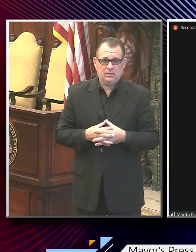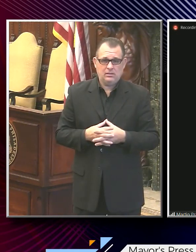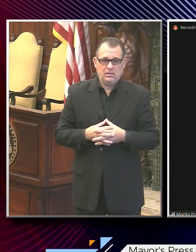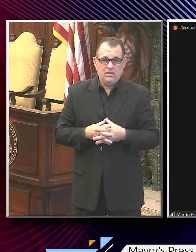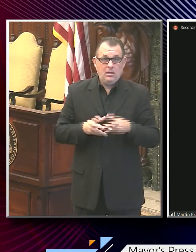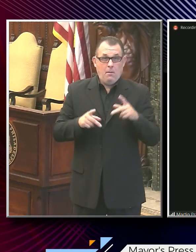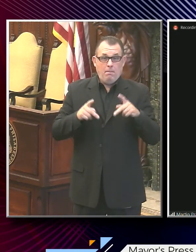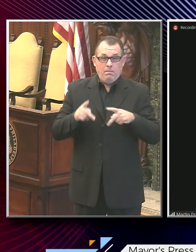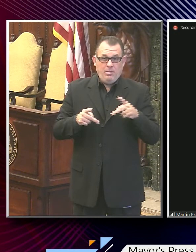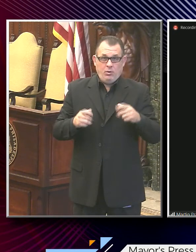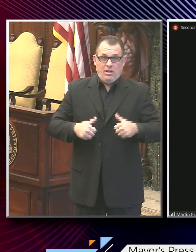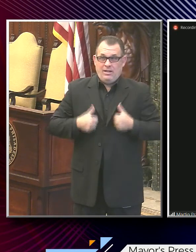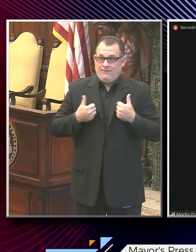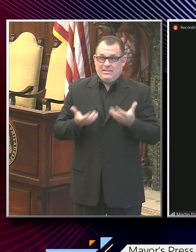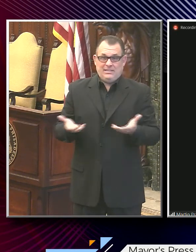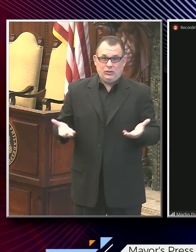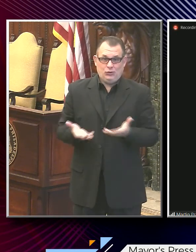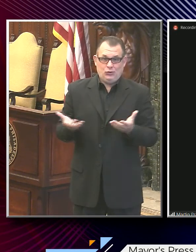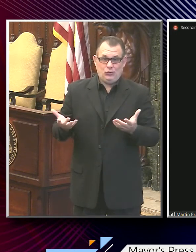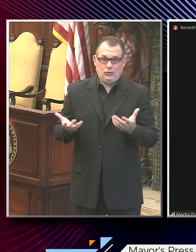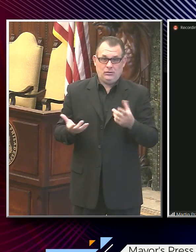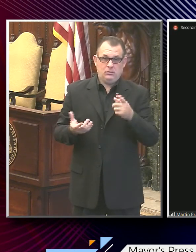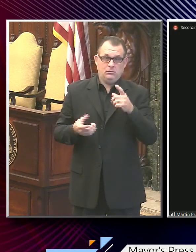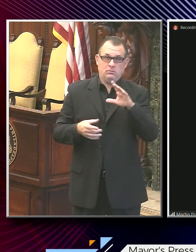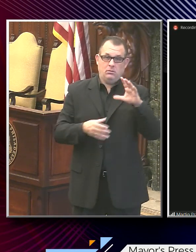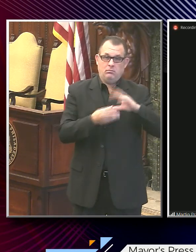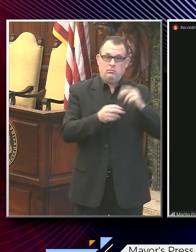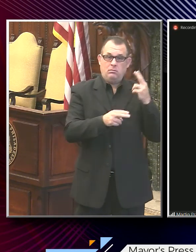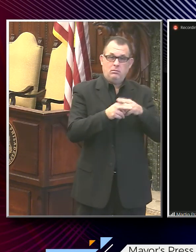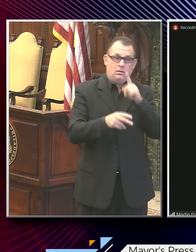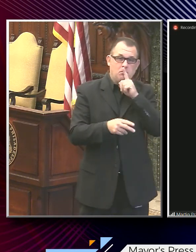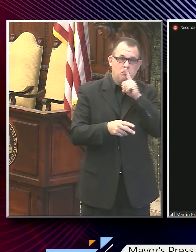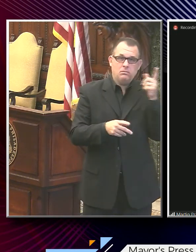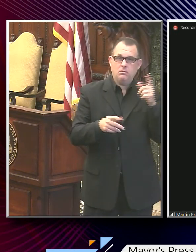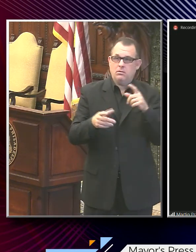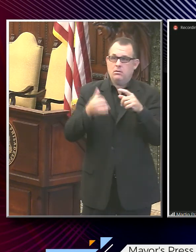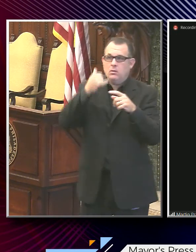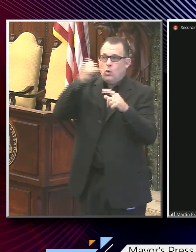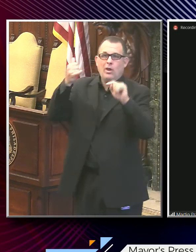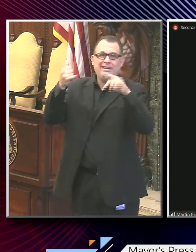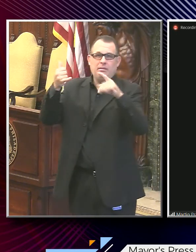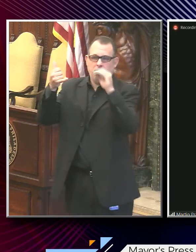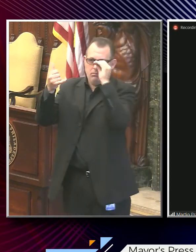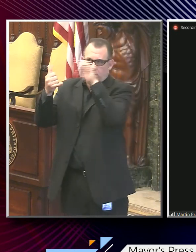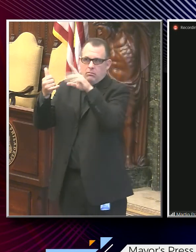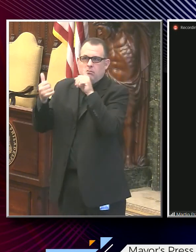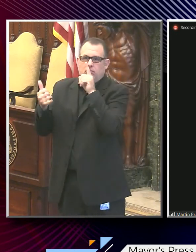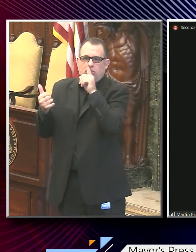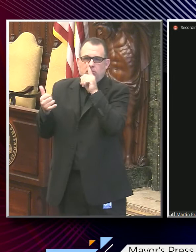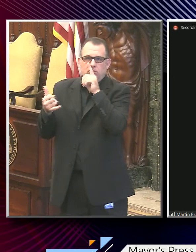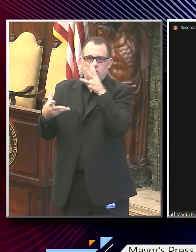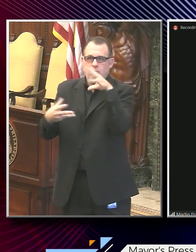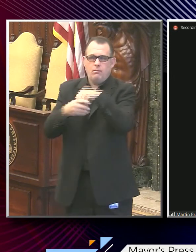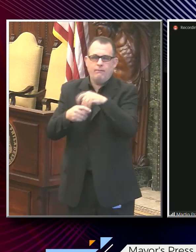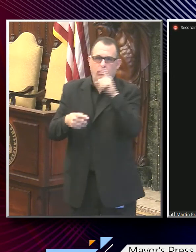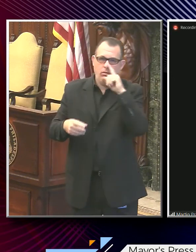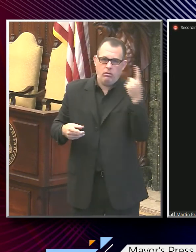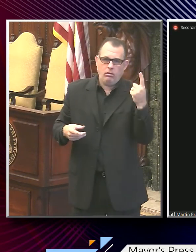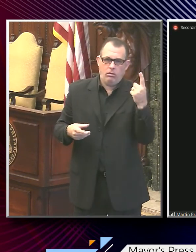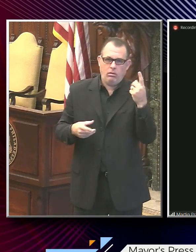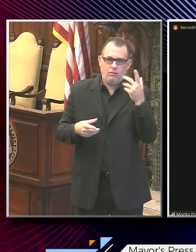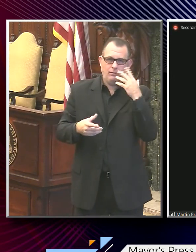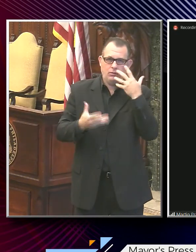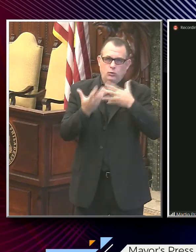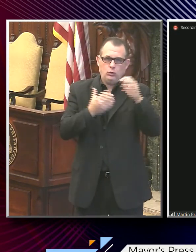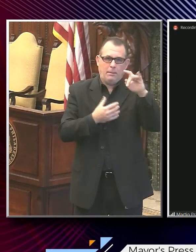can anonymously give tips and can get more involved? I know on social media there has been a few